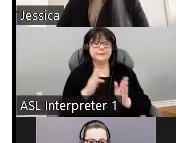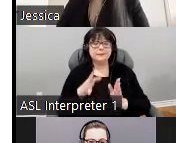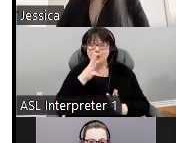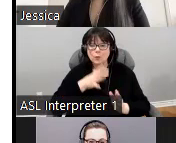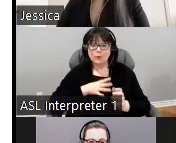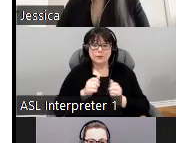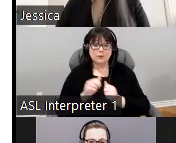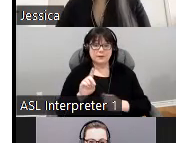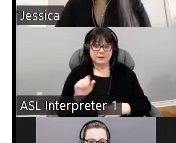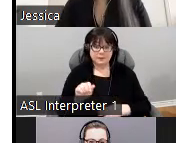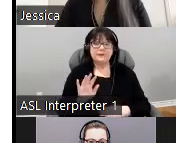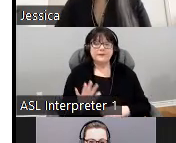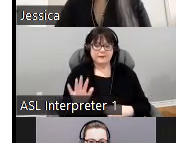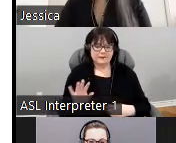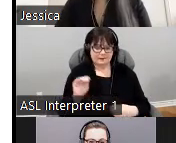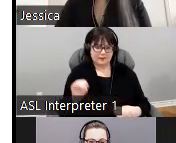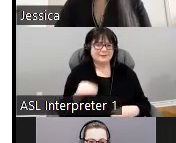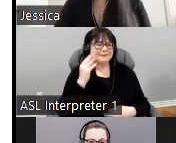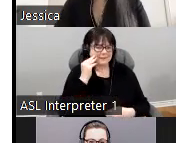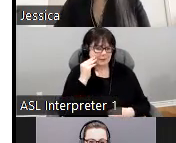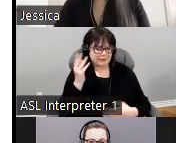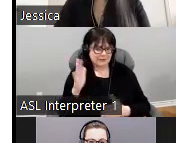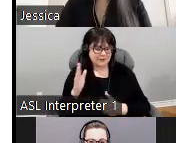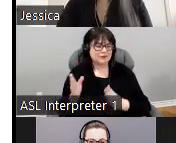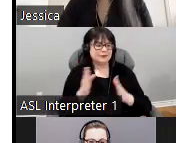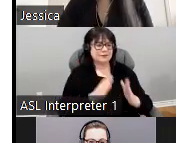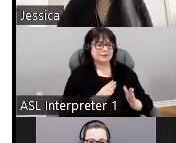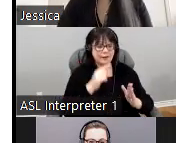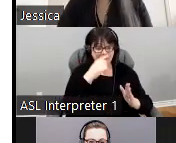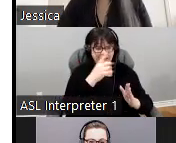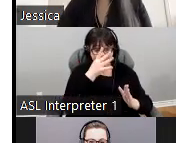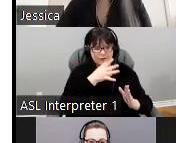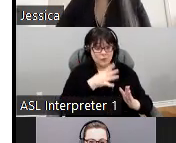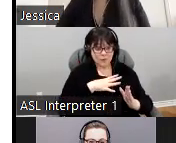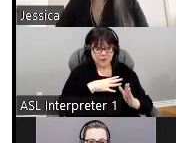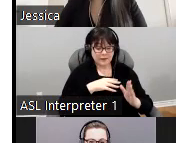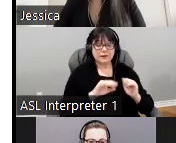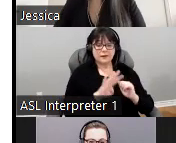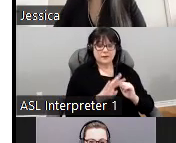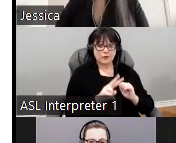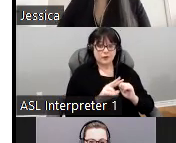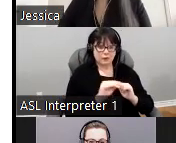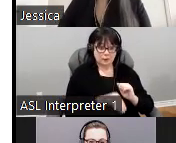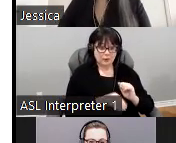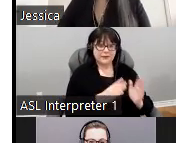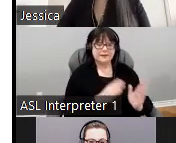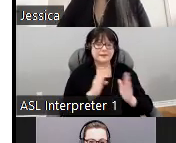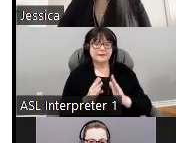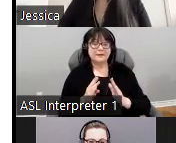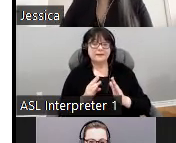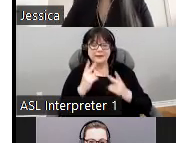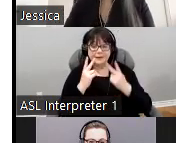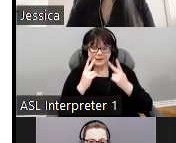disabilities, 42% of Black women, and 26% of visible minority immigrant women.